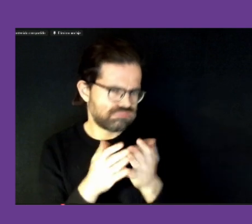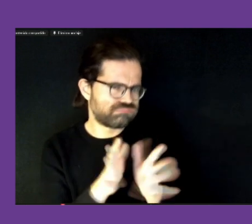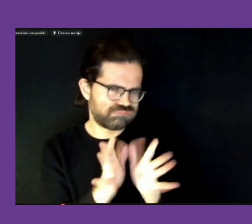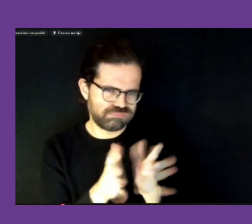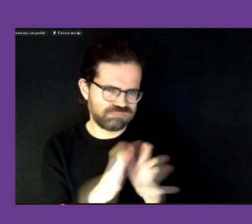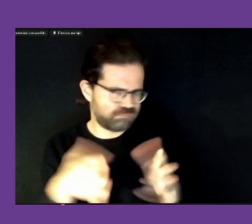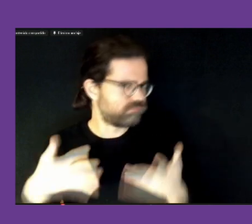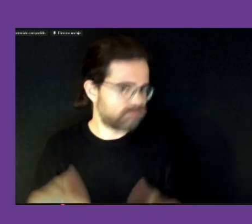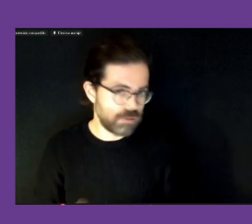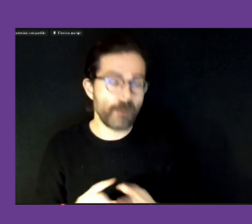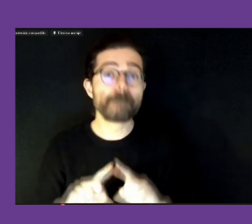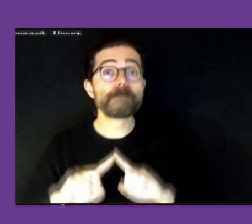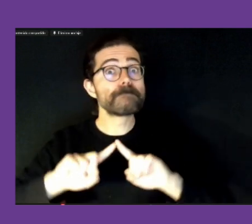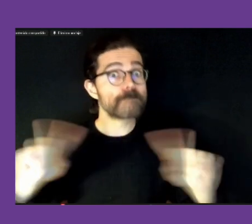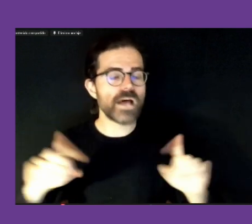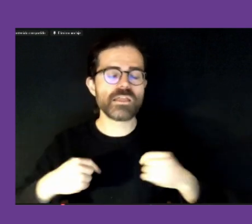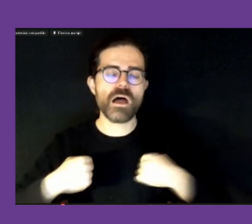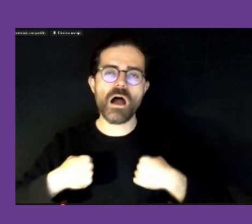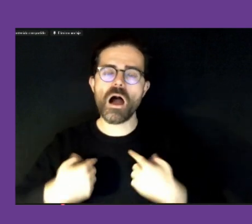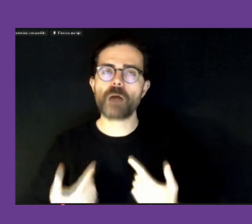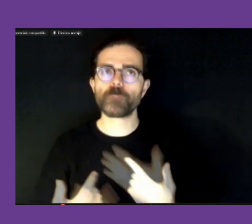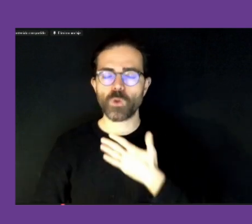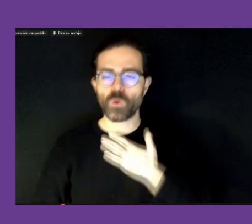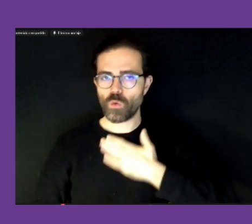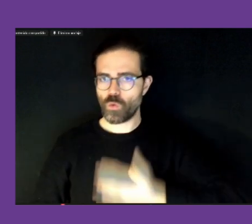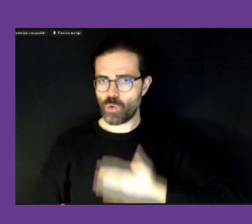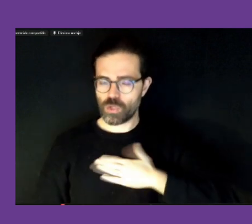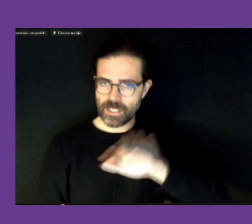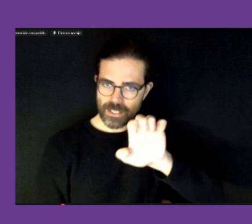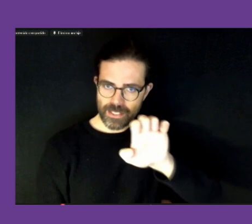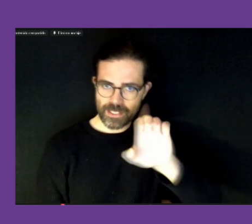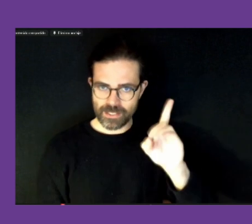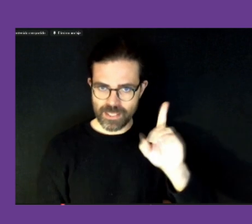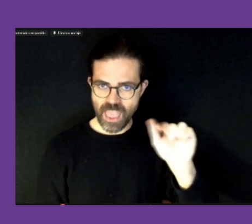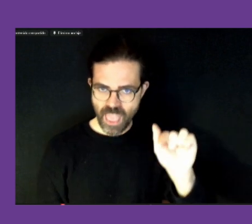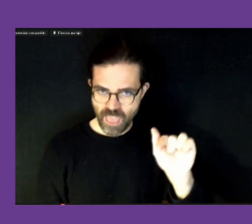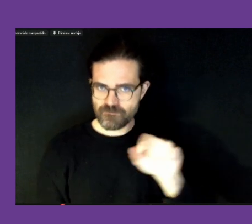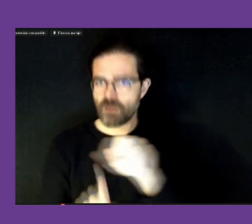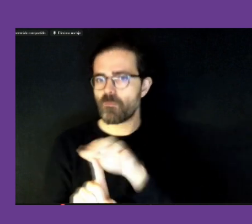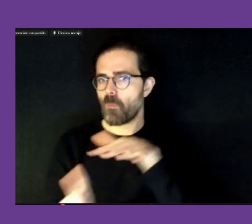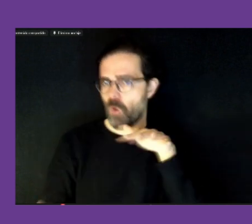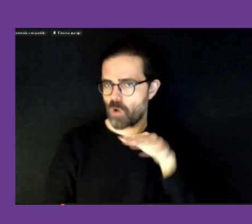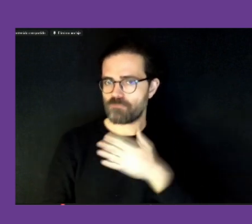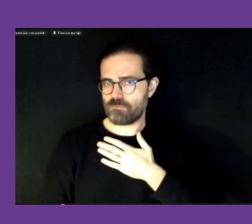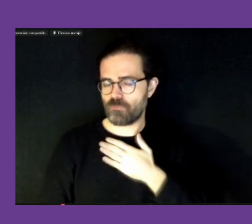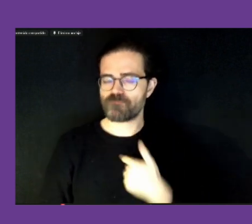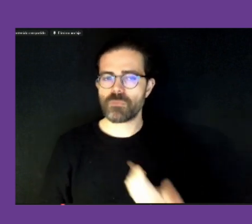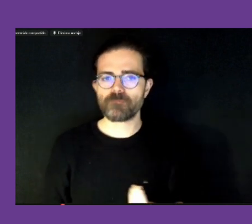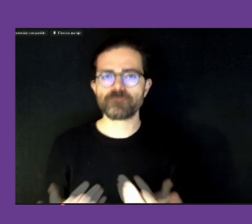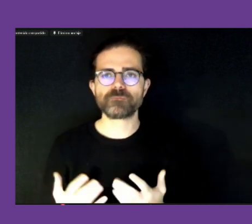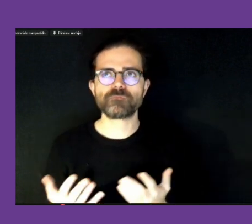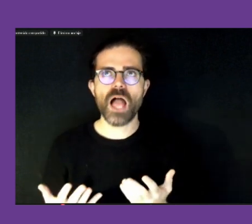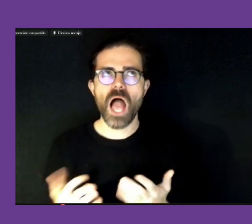the perspective from EDF and why we contribute to standardization, and particularly